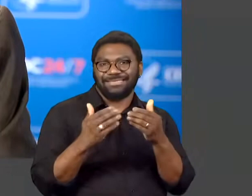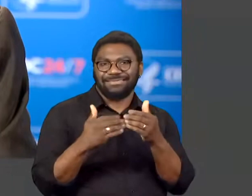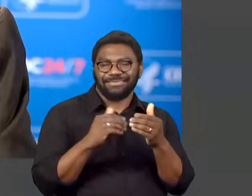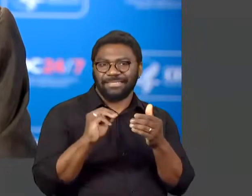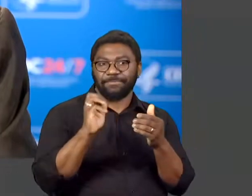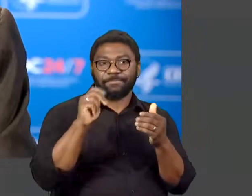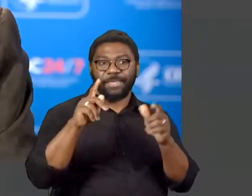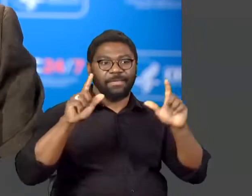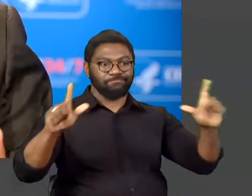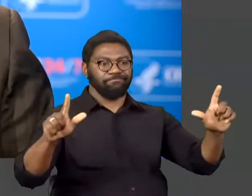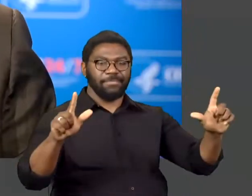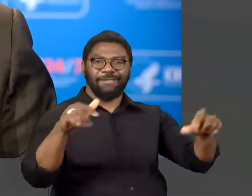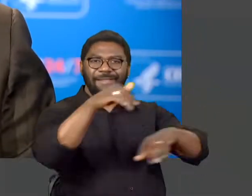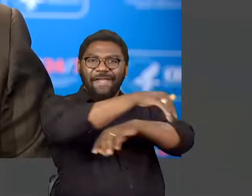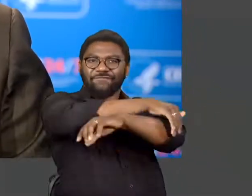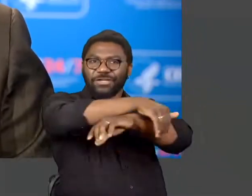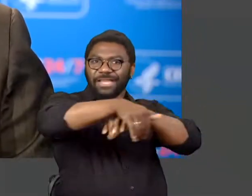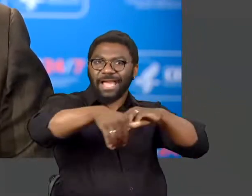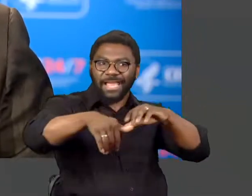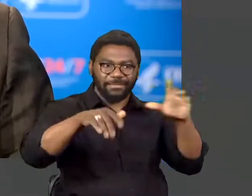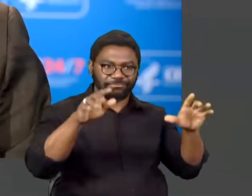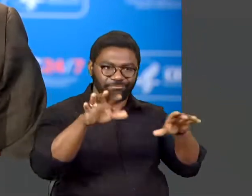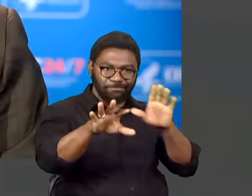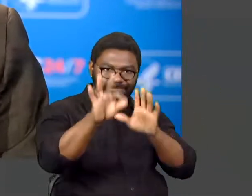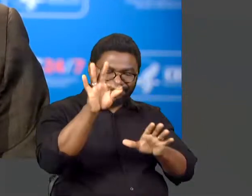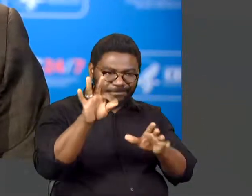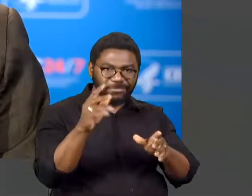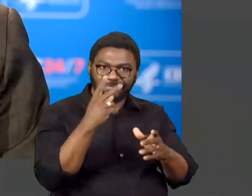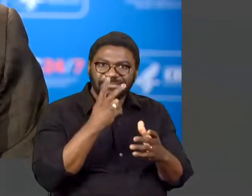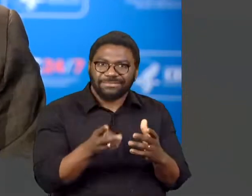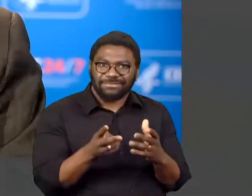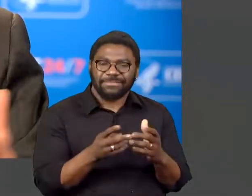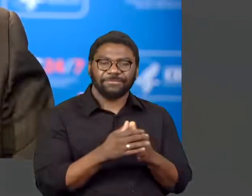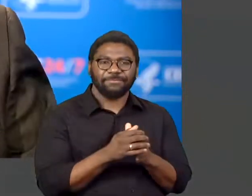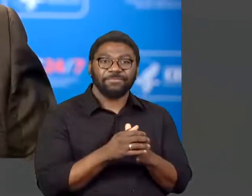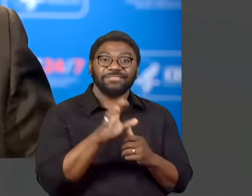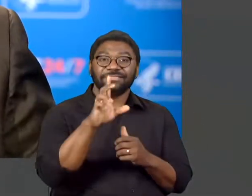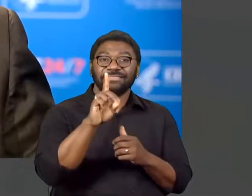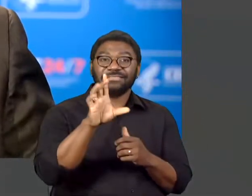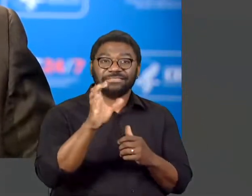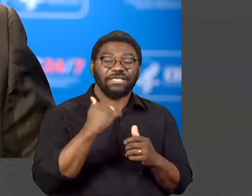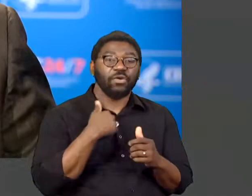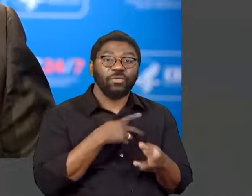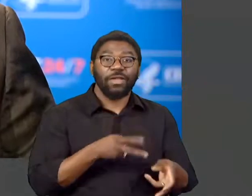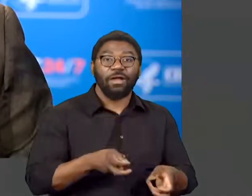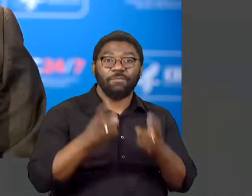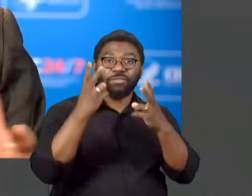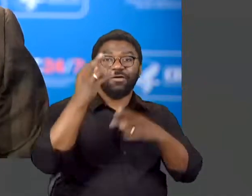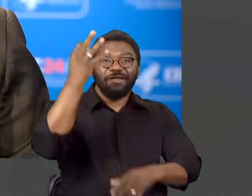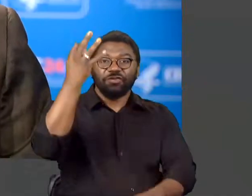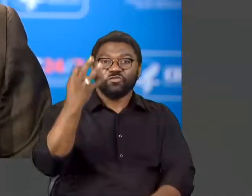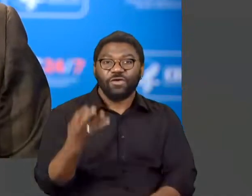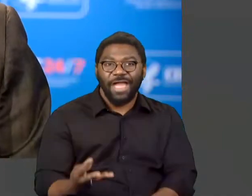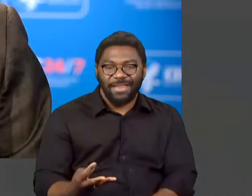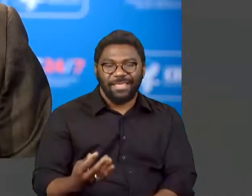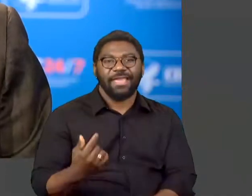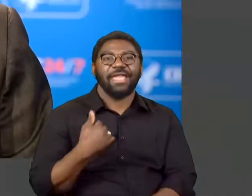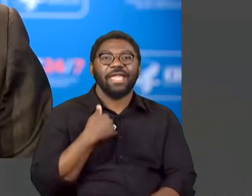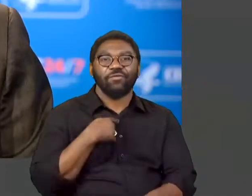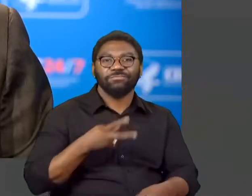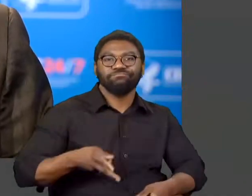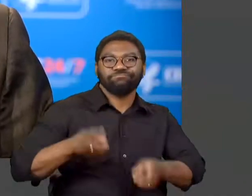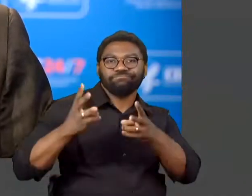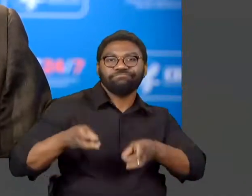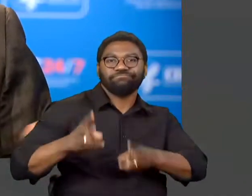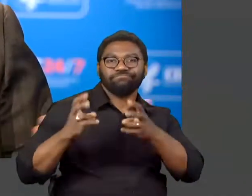every single evening. Likewise, at CDC, we update our website, and indeed every Friday, we put up a roundup of the latest news